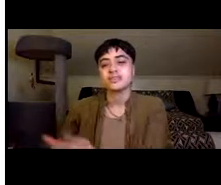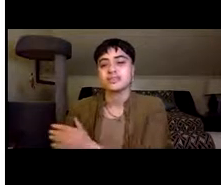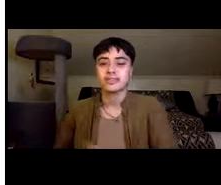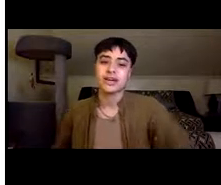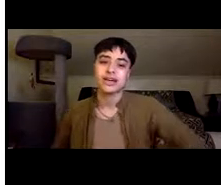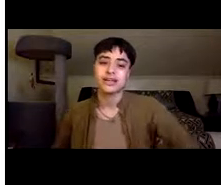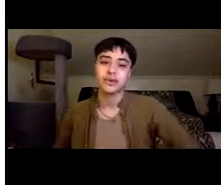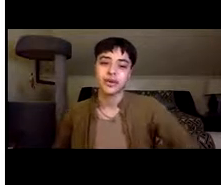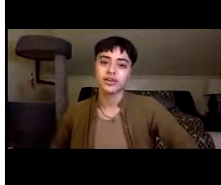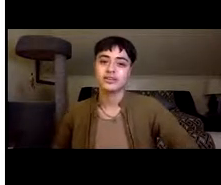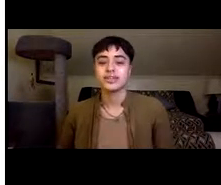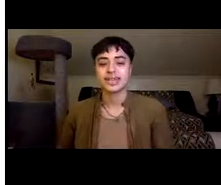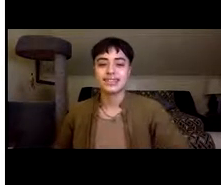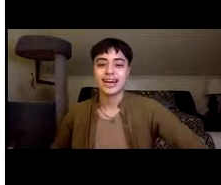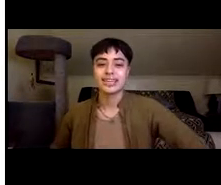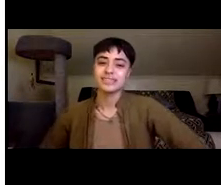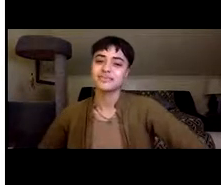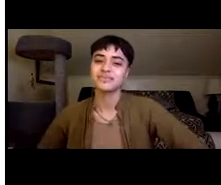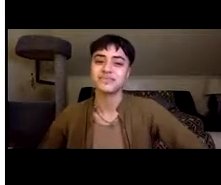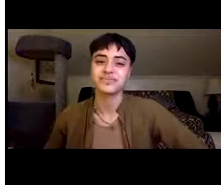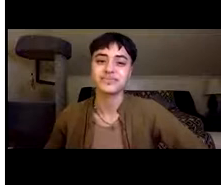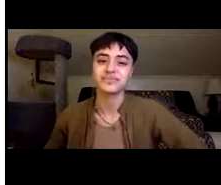this design work. Next slide.